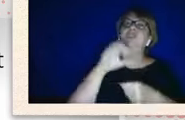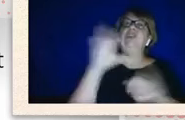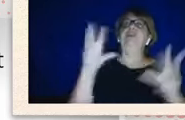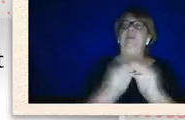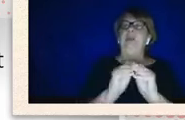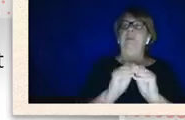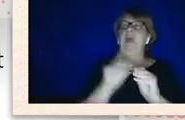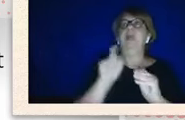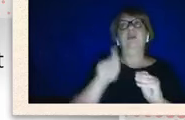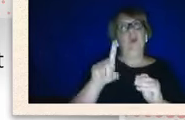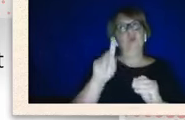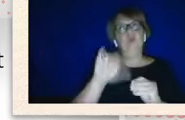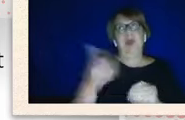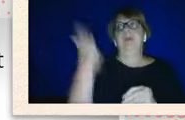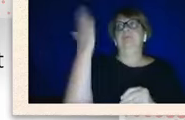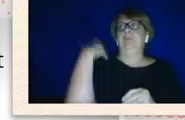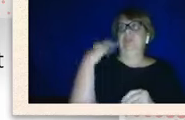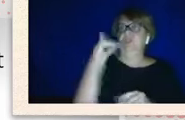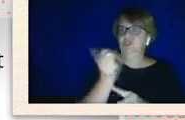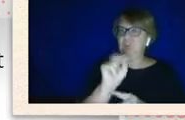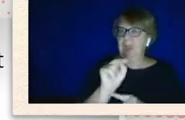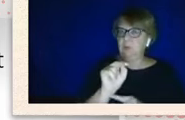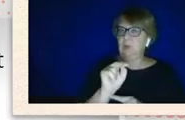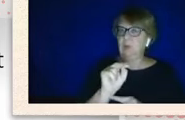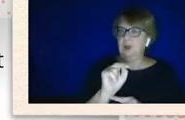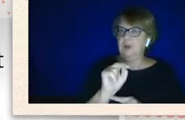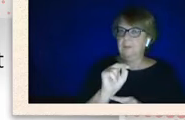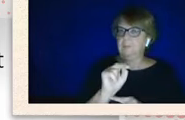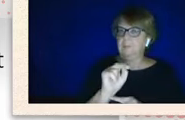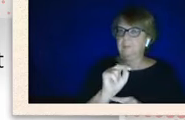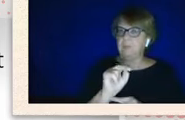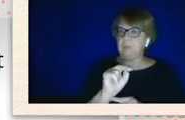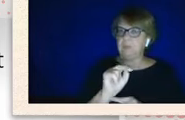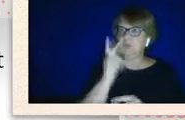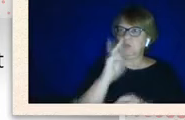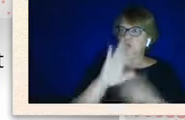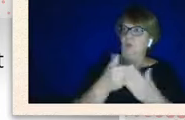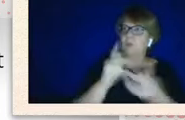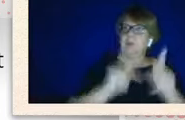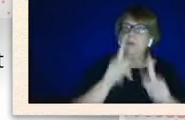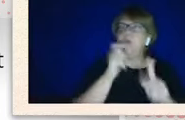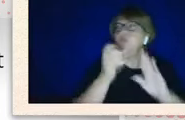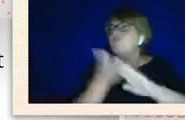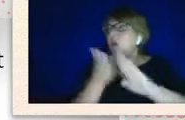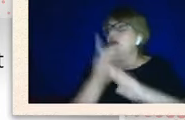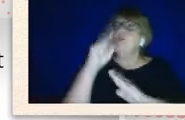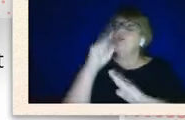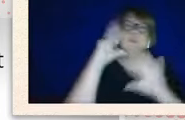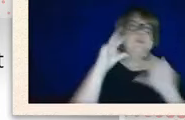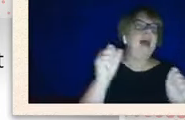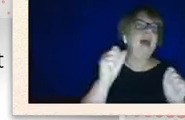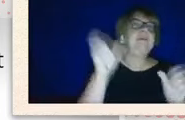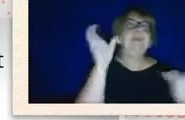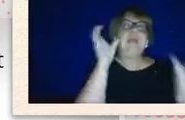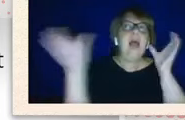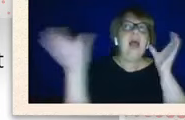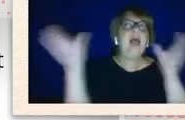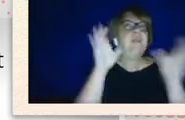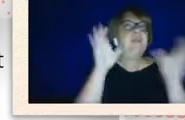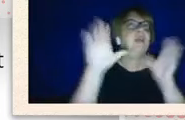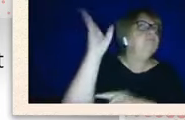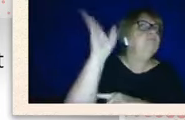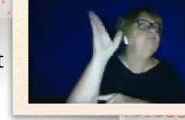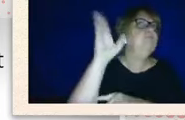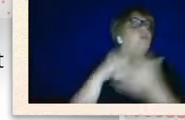January, and it was going to be to see all the people running for president and listen to them and hear what they were talking about.